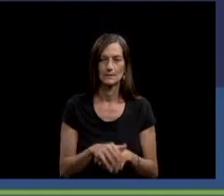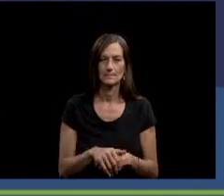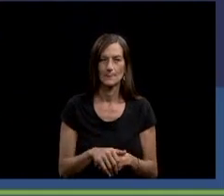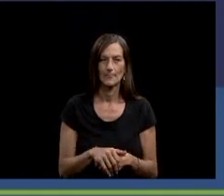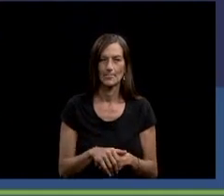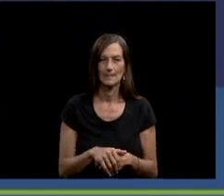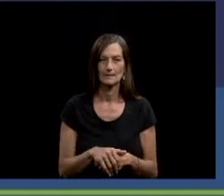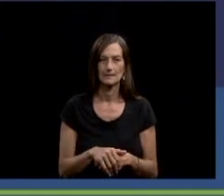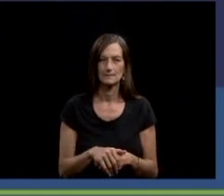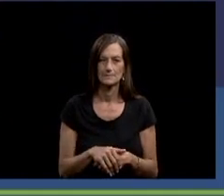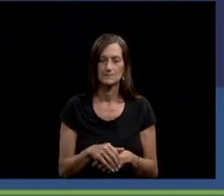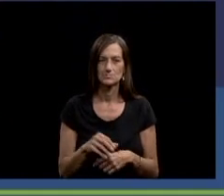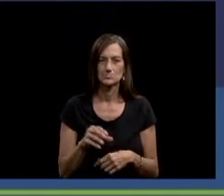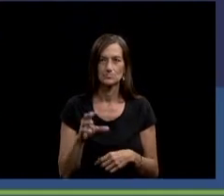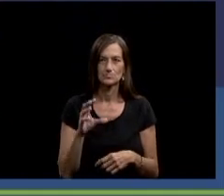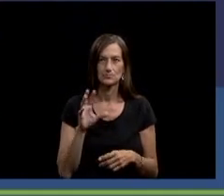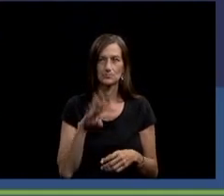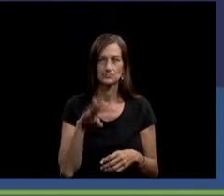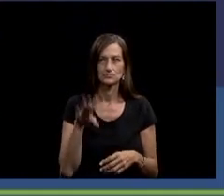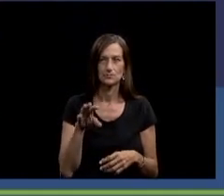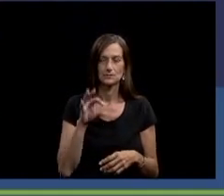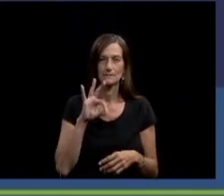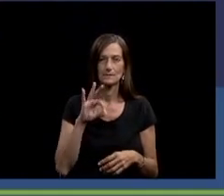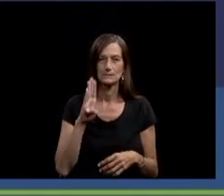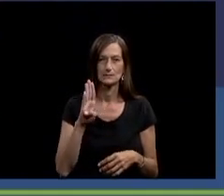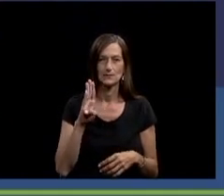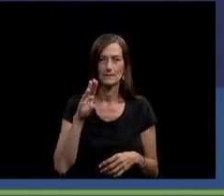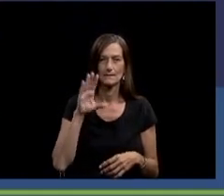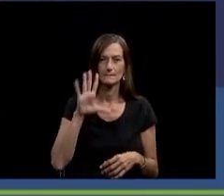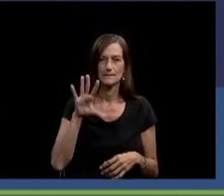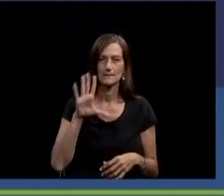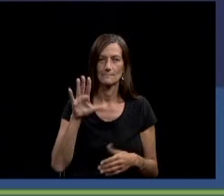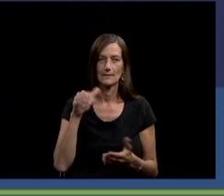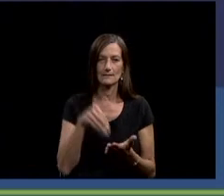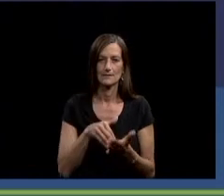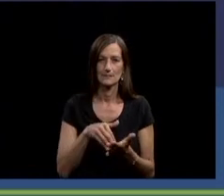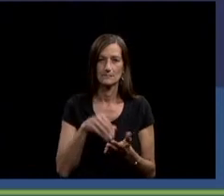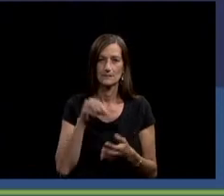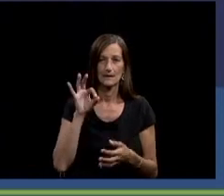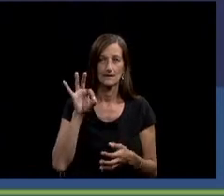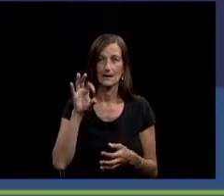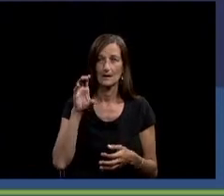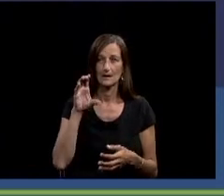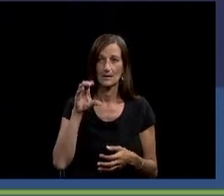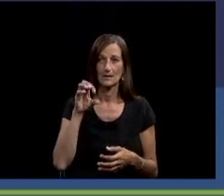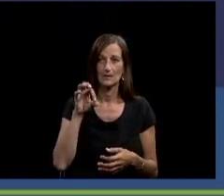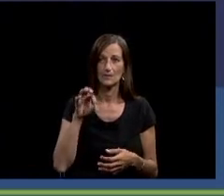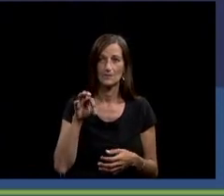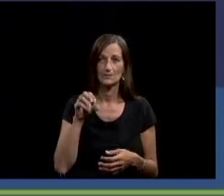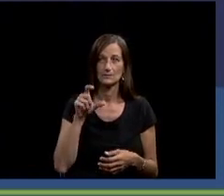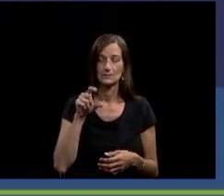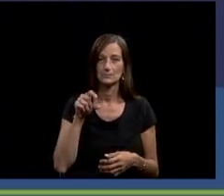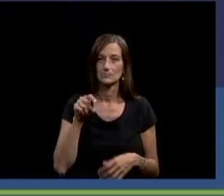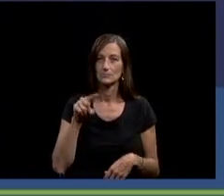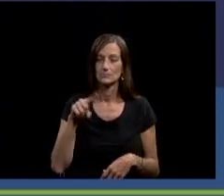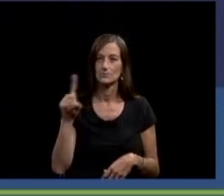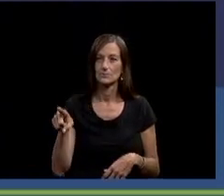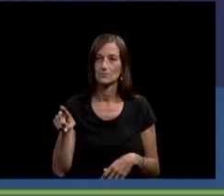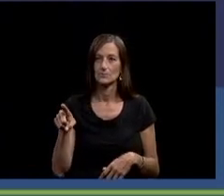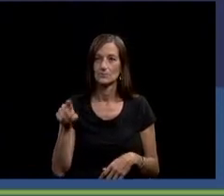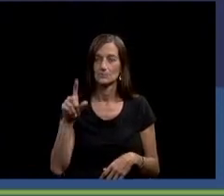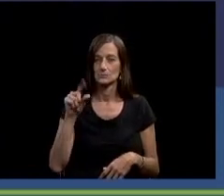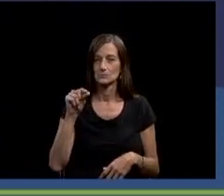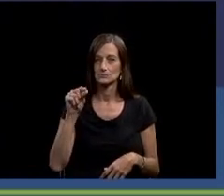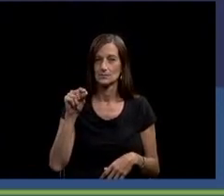has 55,900 followers. We have 23,400 followers on Twitter, and our